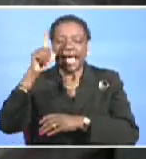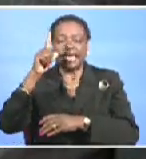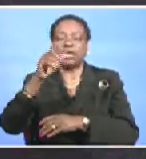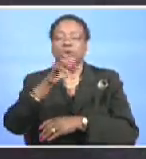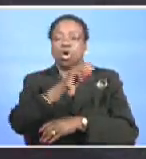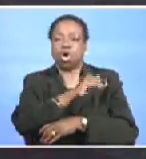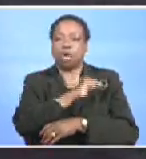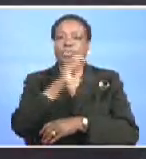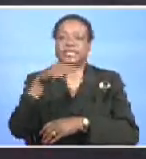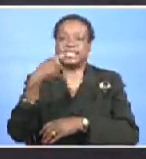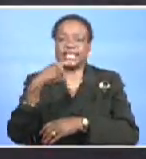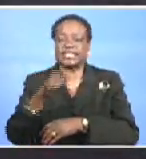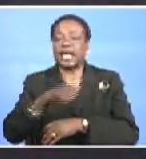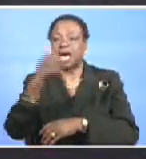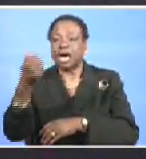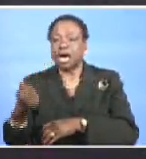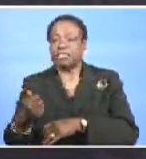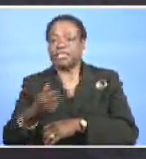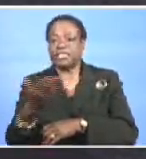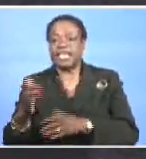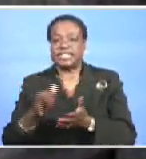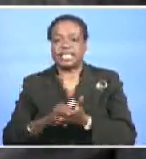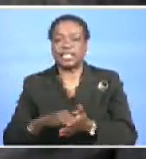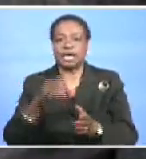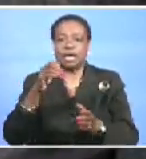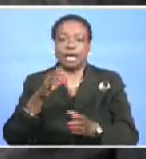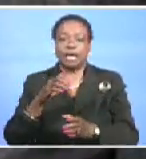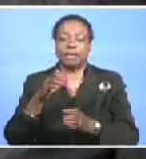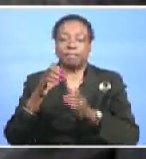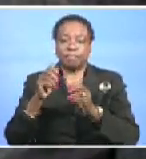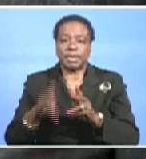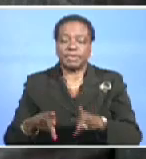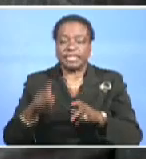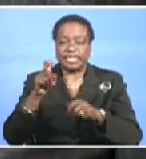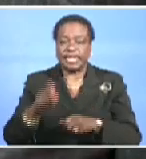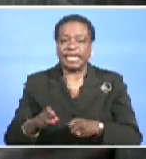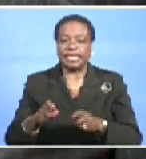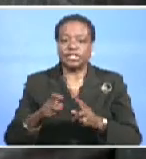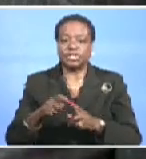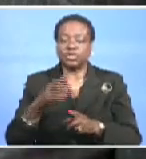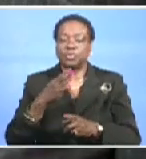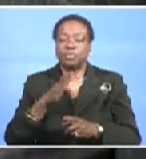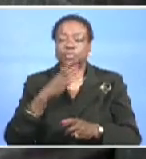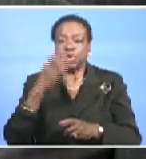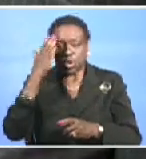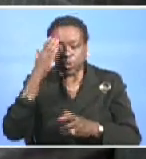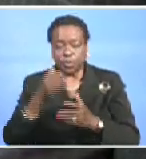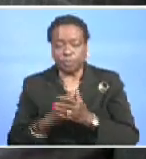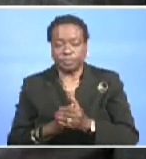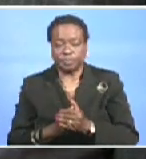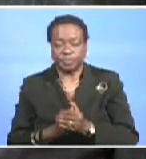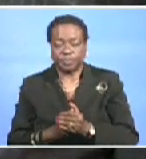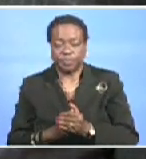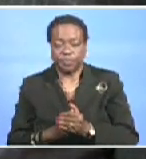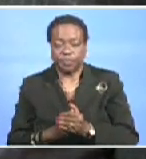other elements consumers need to be mindful of. Odometers are spun back,